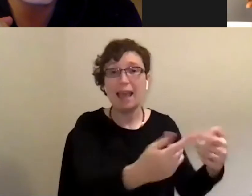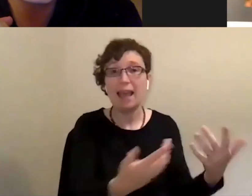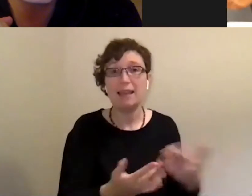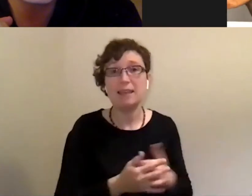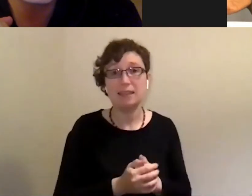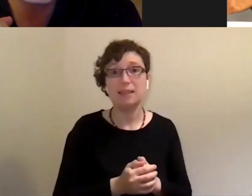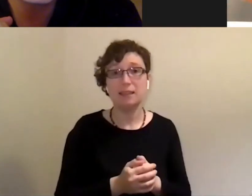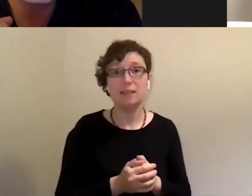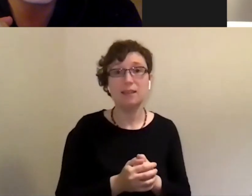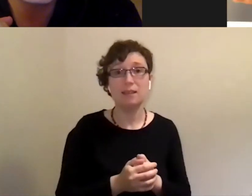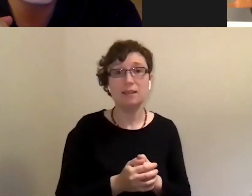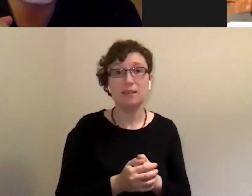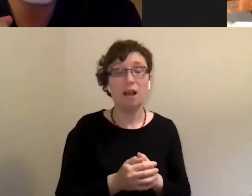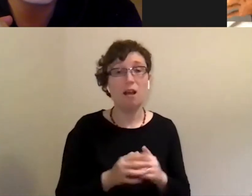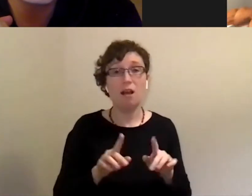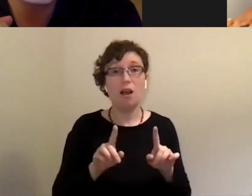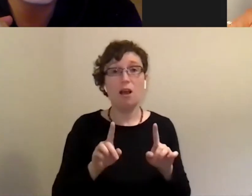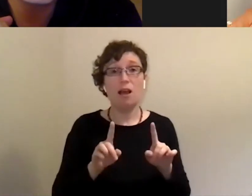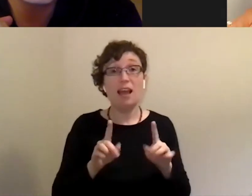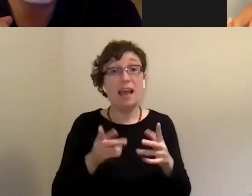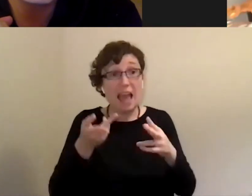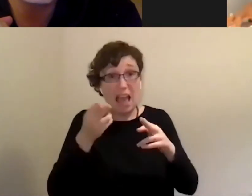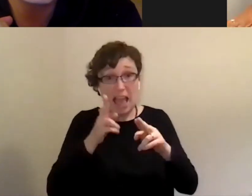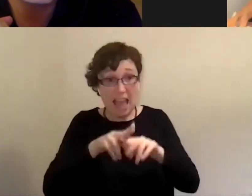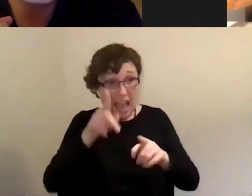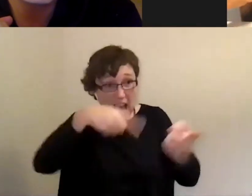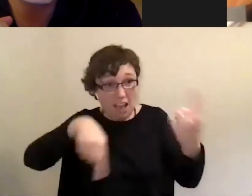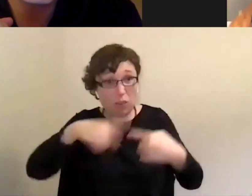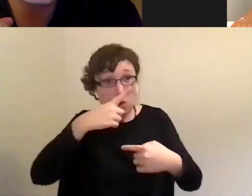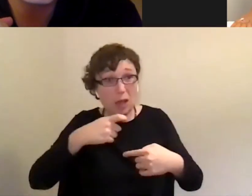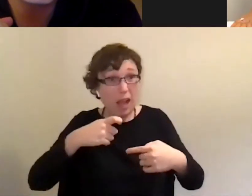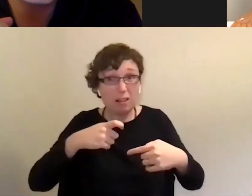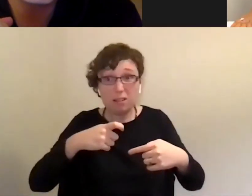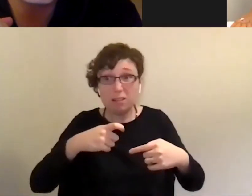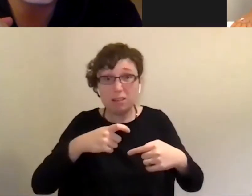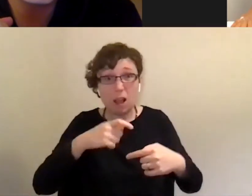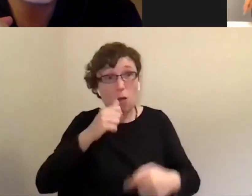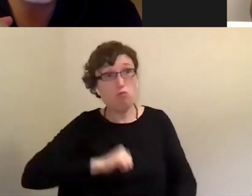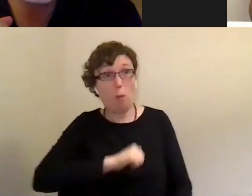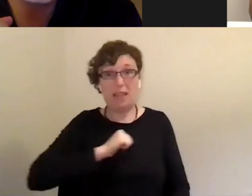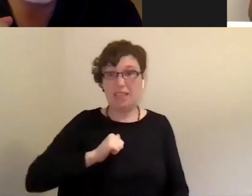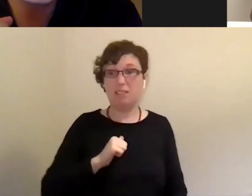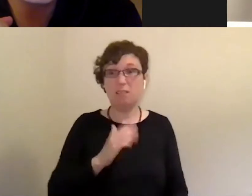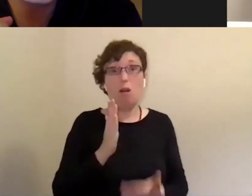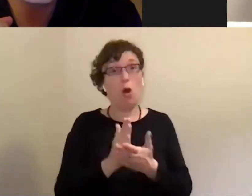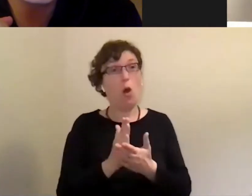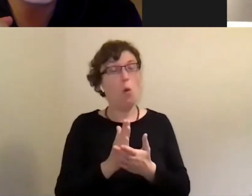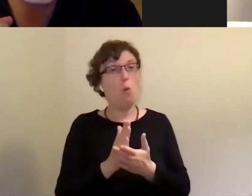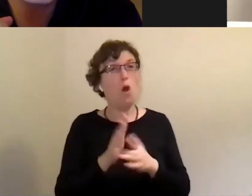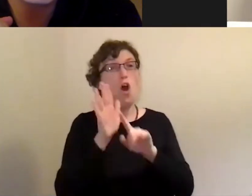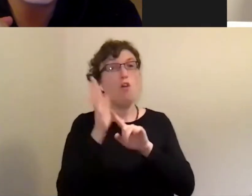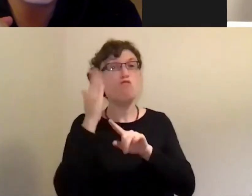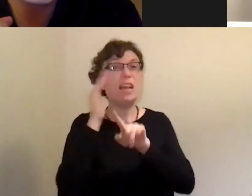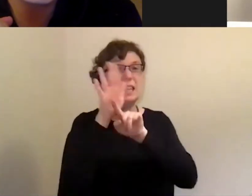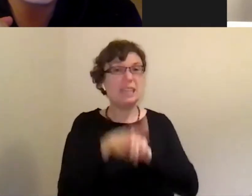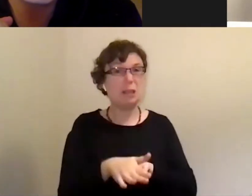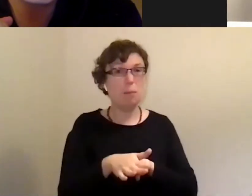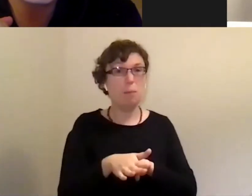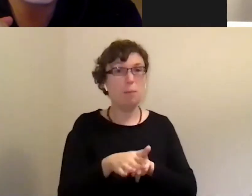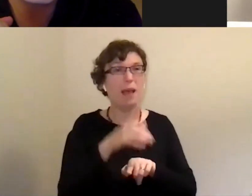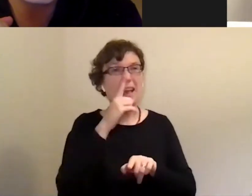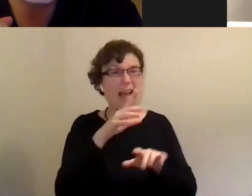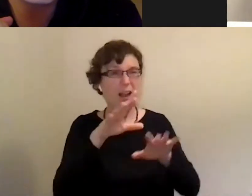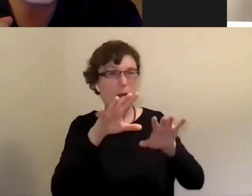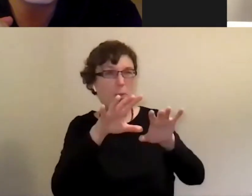you can tell me that you can stop racism in the whole world for a bit, then fine, but you can't. So you need to be an activist now. You need to help